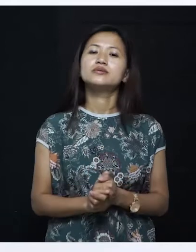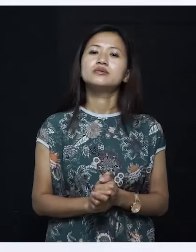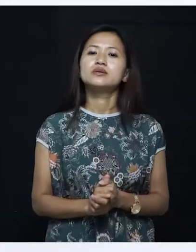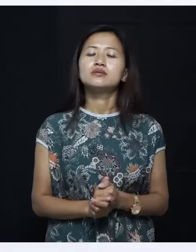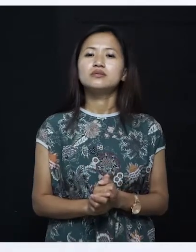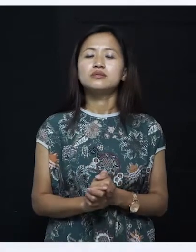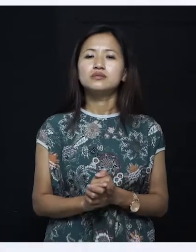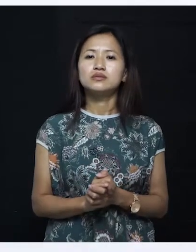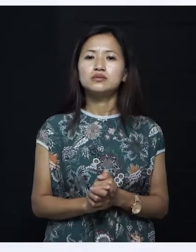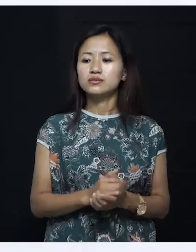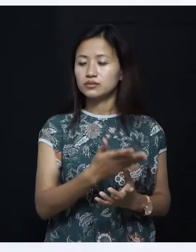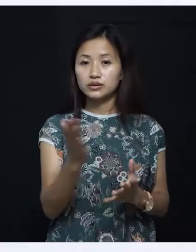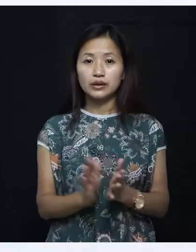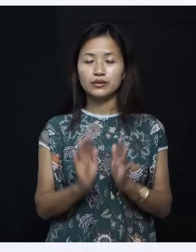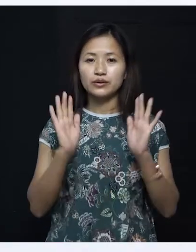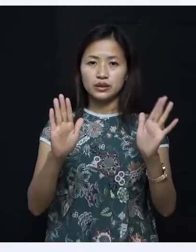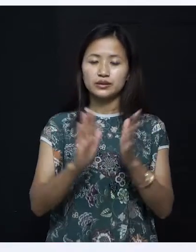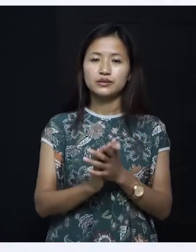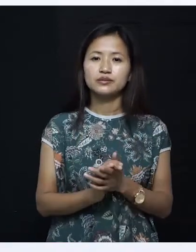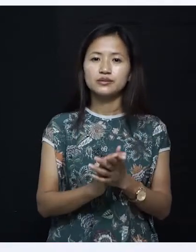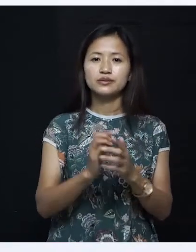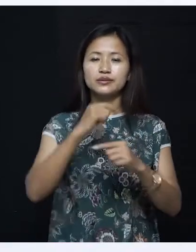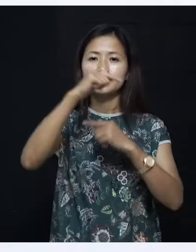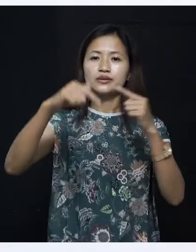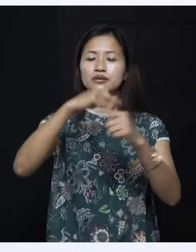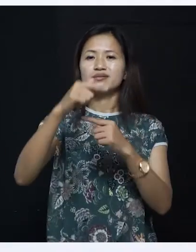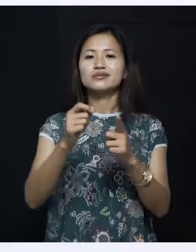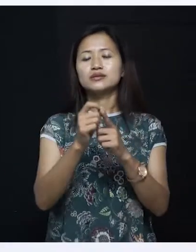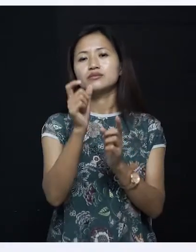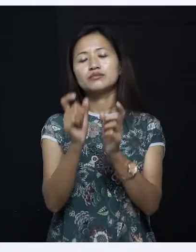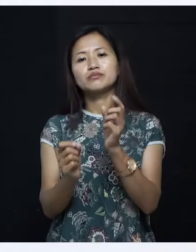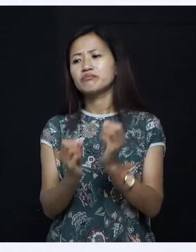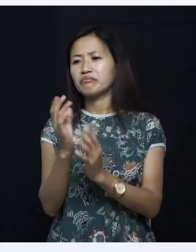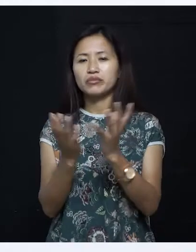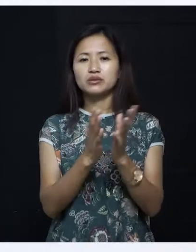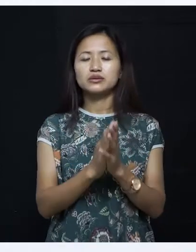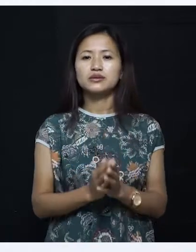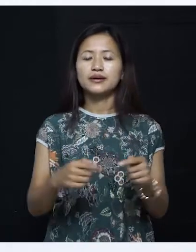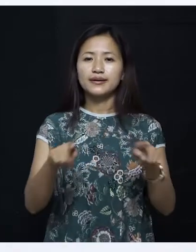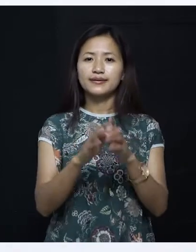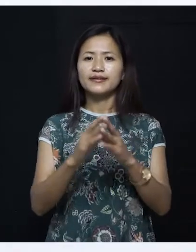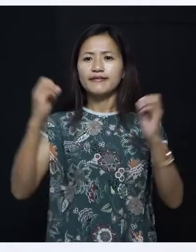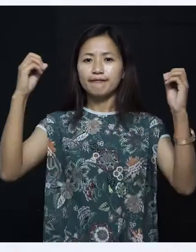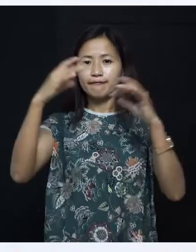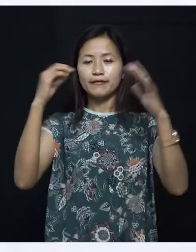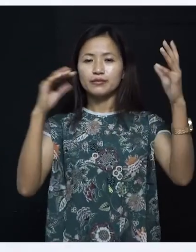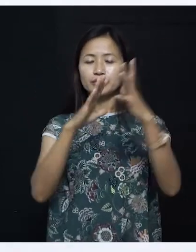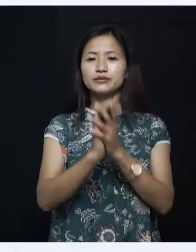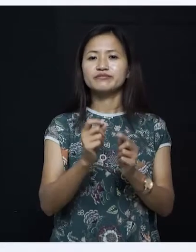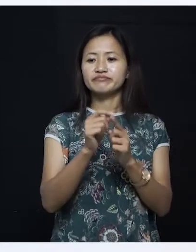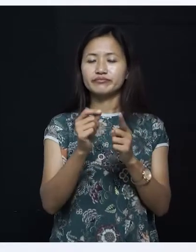115. Okay, there we have this industrial pollution and environmental degradation.